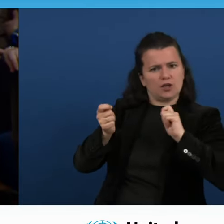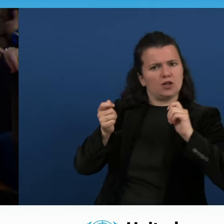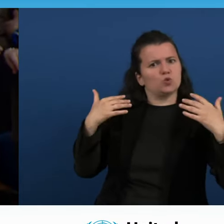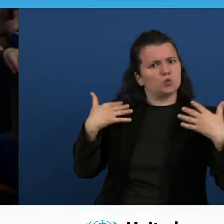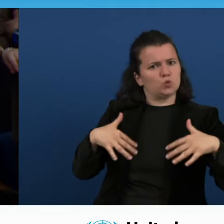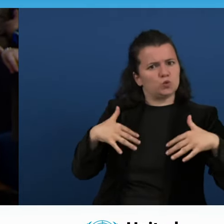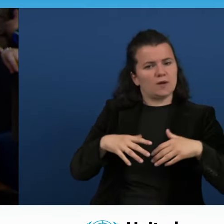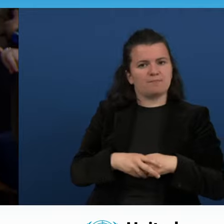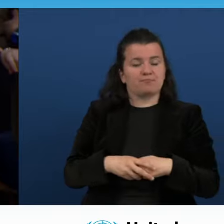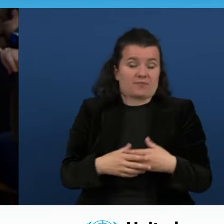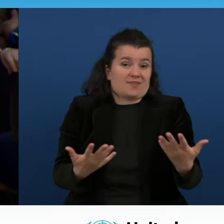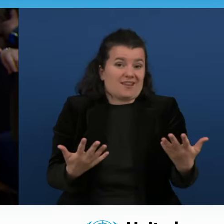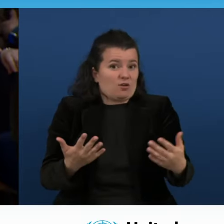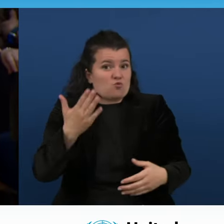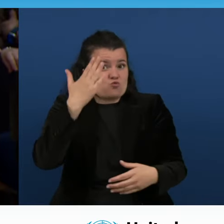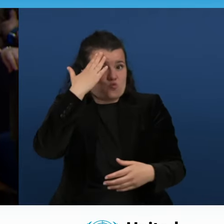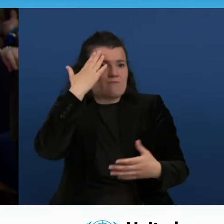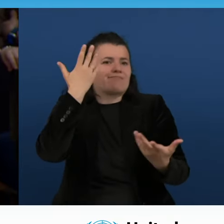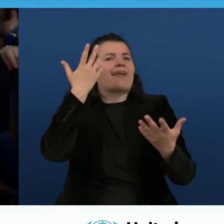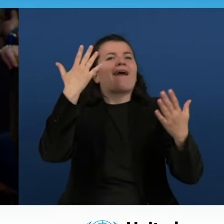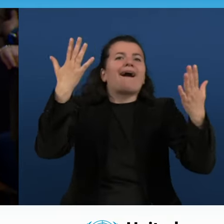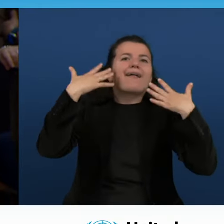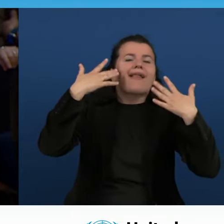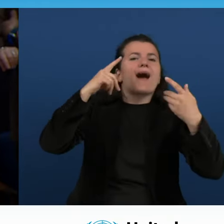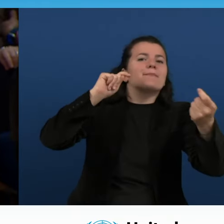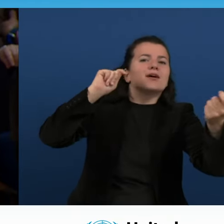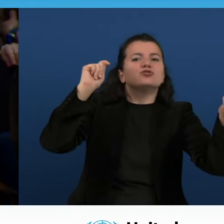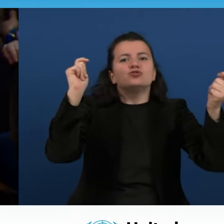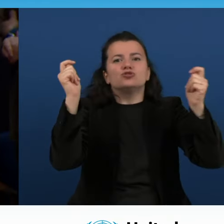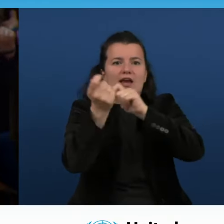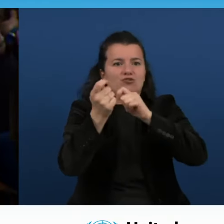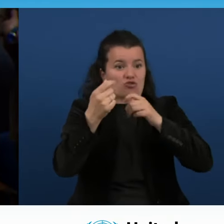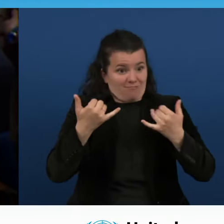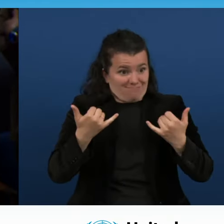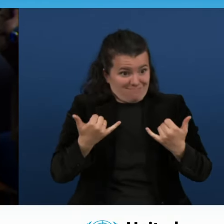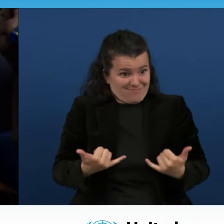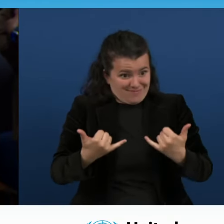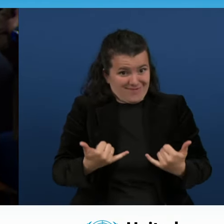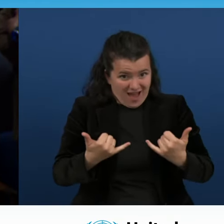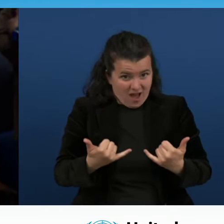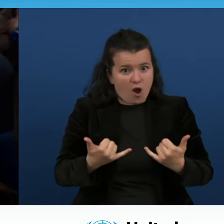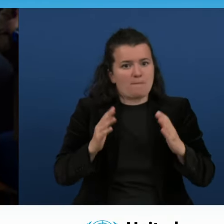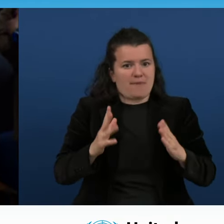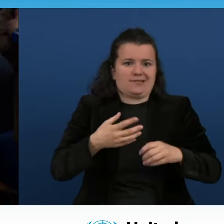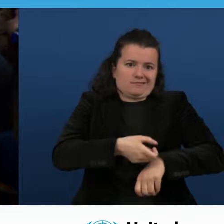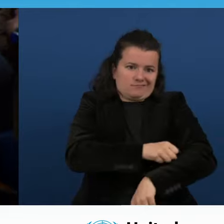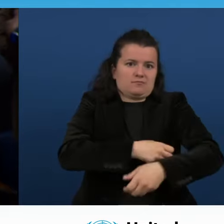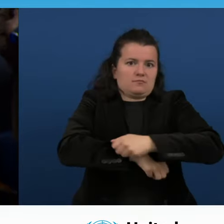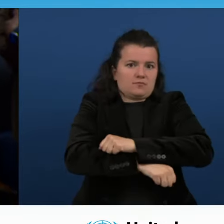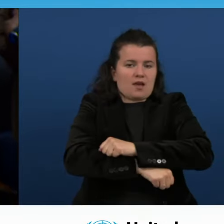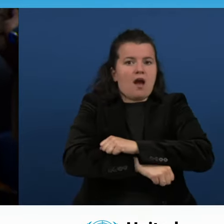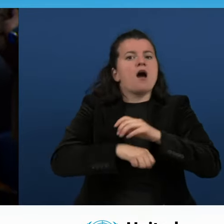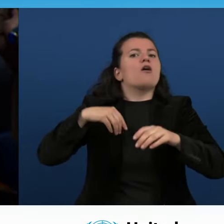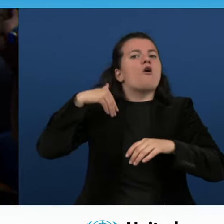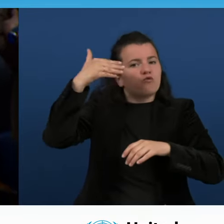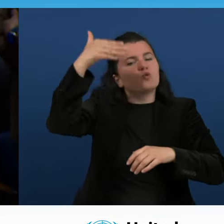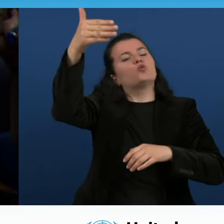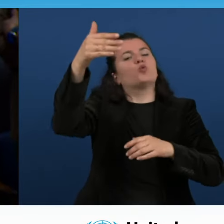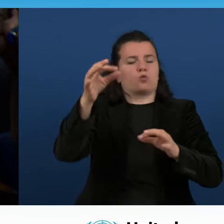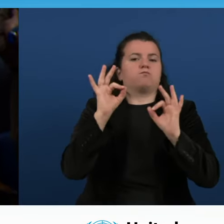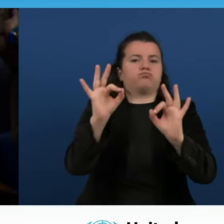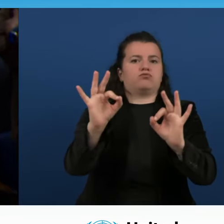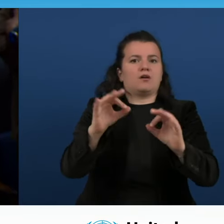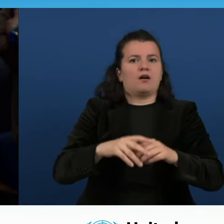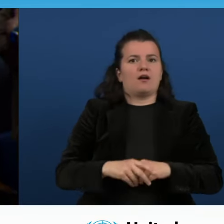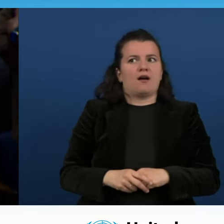problem of the future, right? Yes, we have to act now, but so that things don't happen in the future. But when you are, in fact, seeing